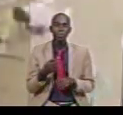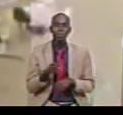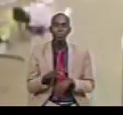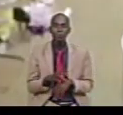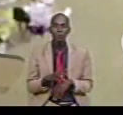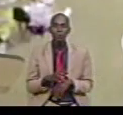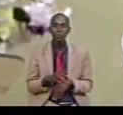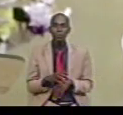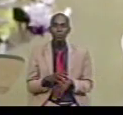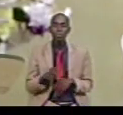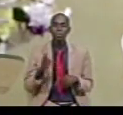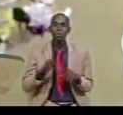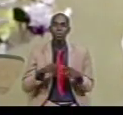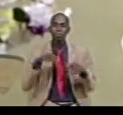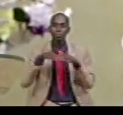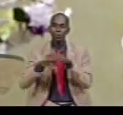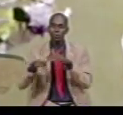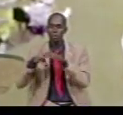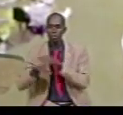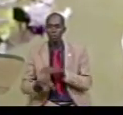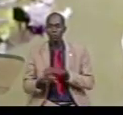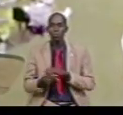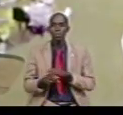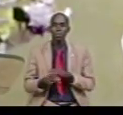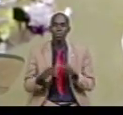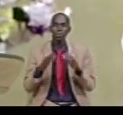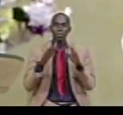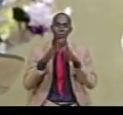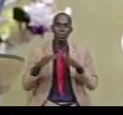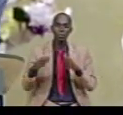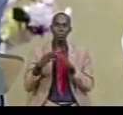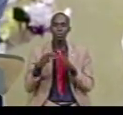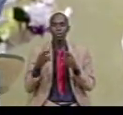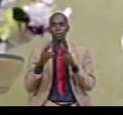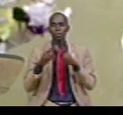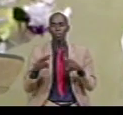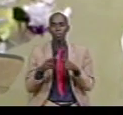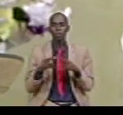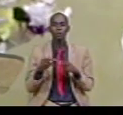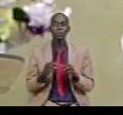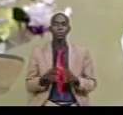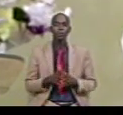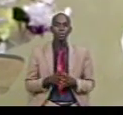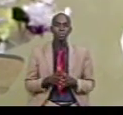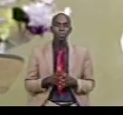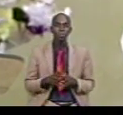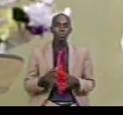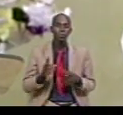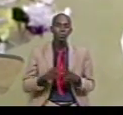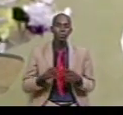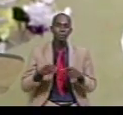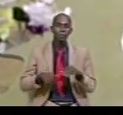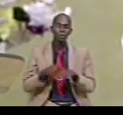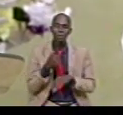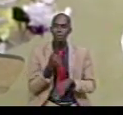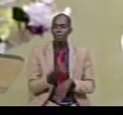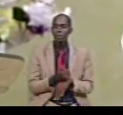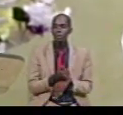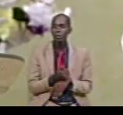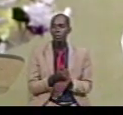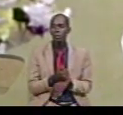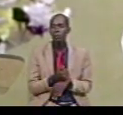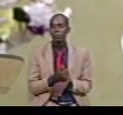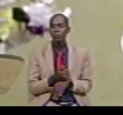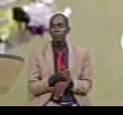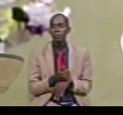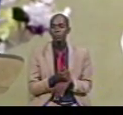to penetrate cities and villages in Nigeria. The same passion led you to establish mission posts in